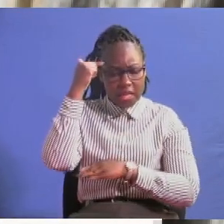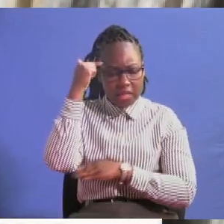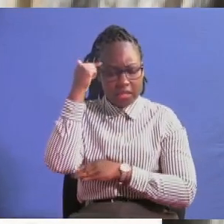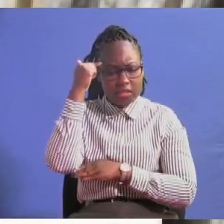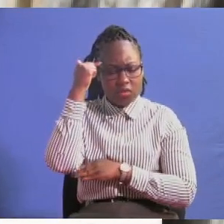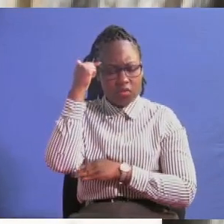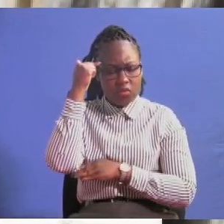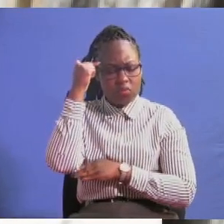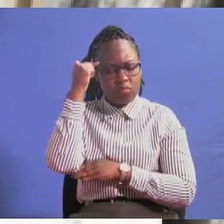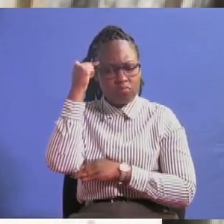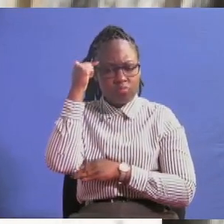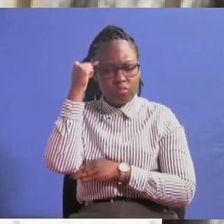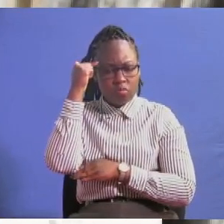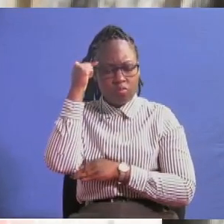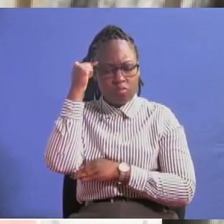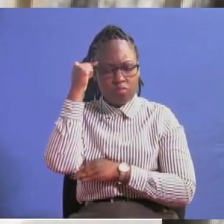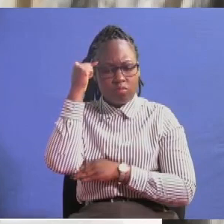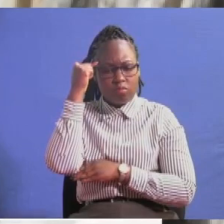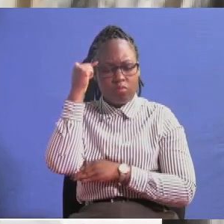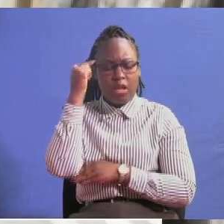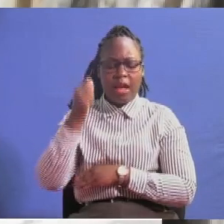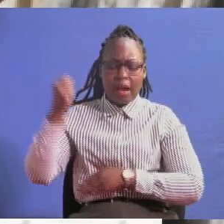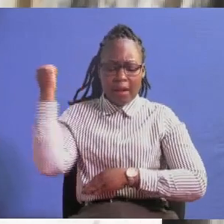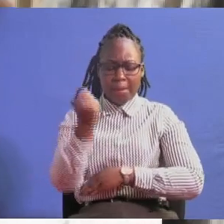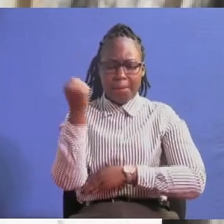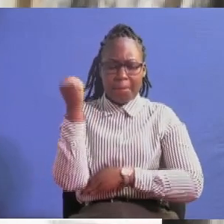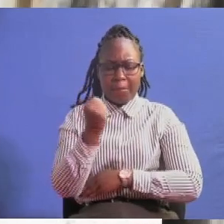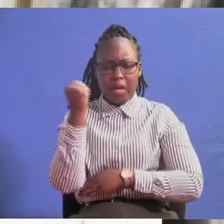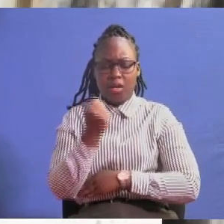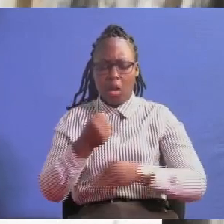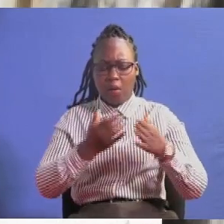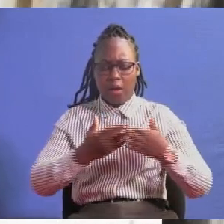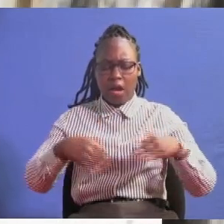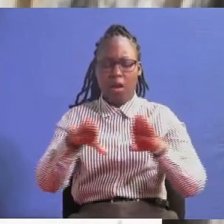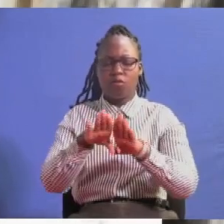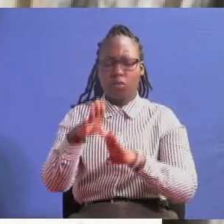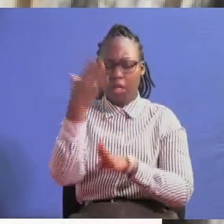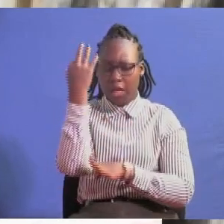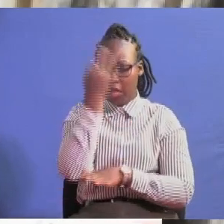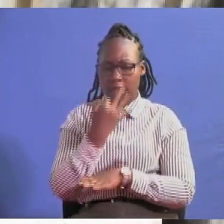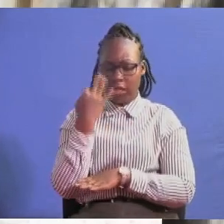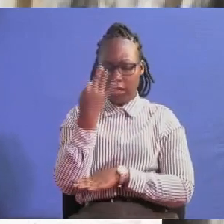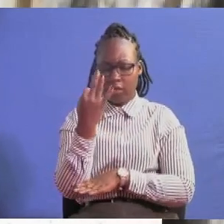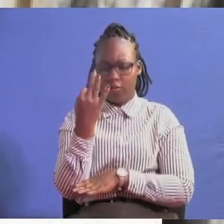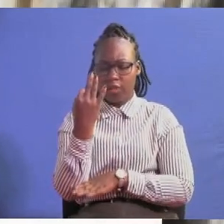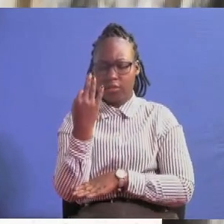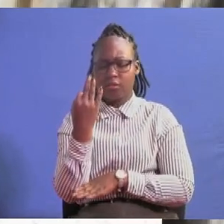hii. Ya kishwa, akamubiga, akafunika uso yake chini